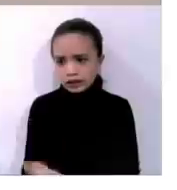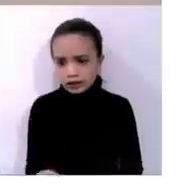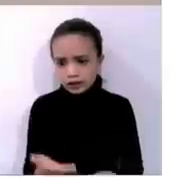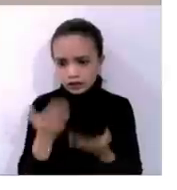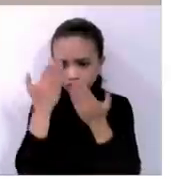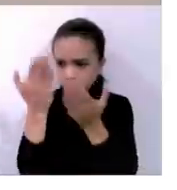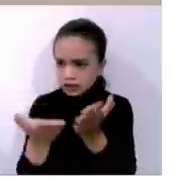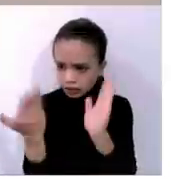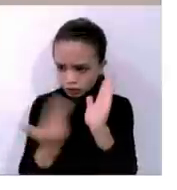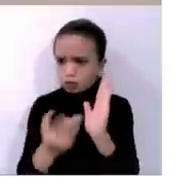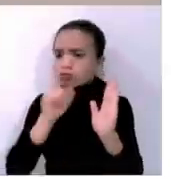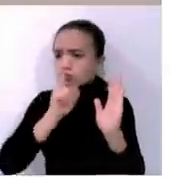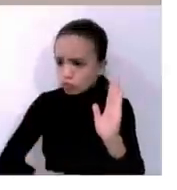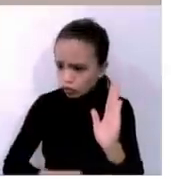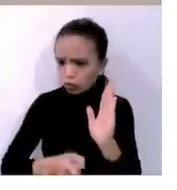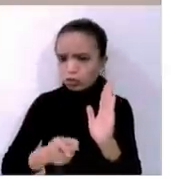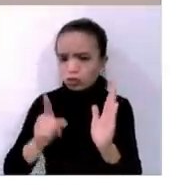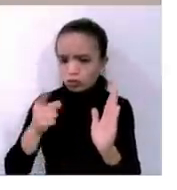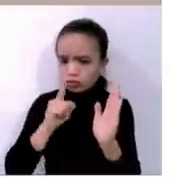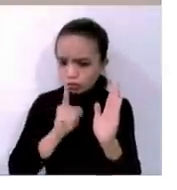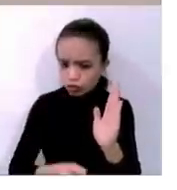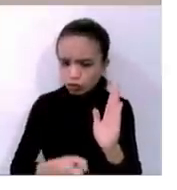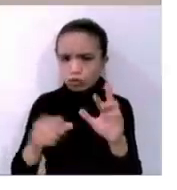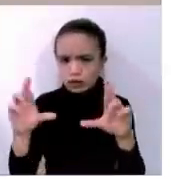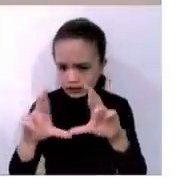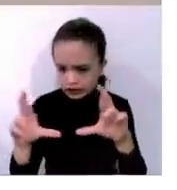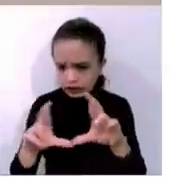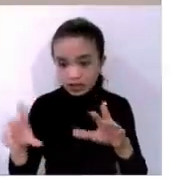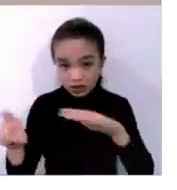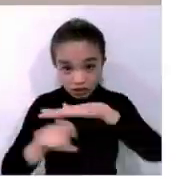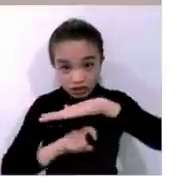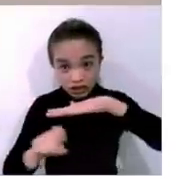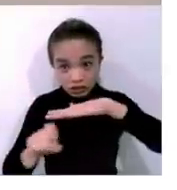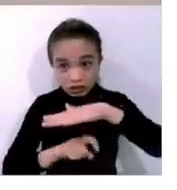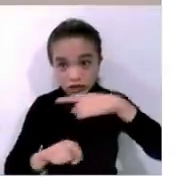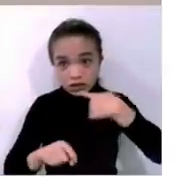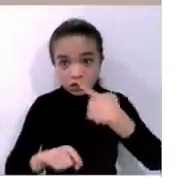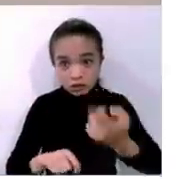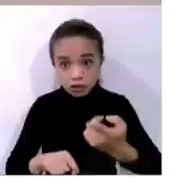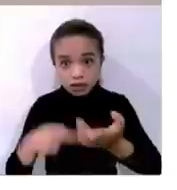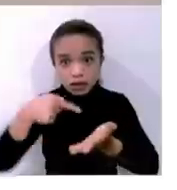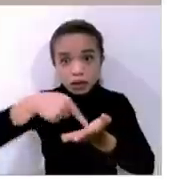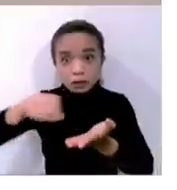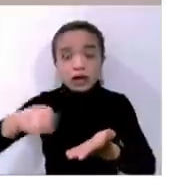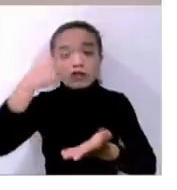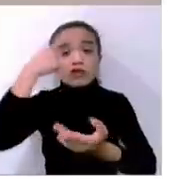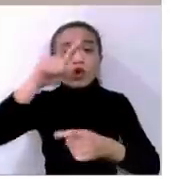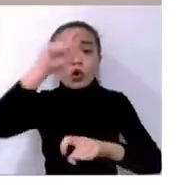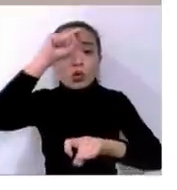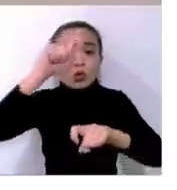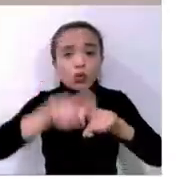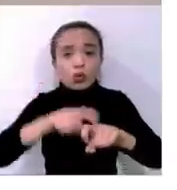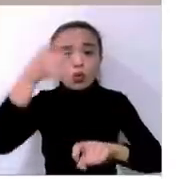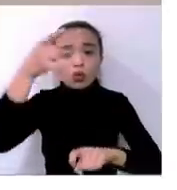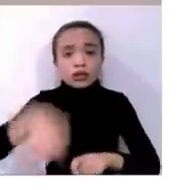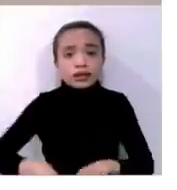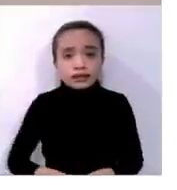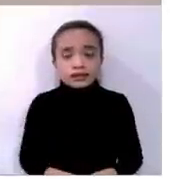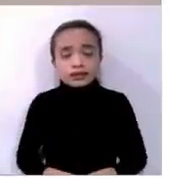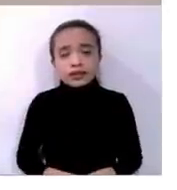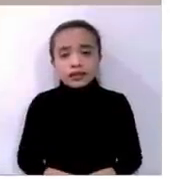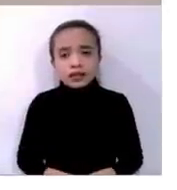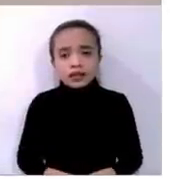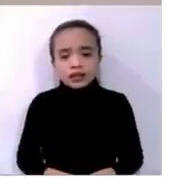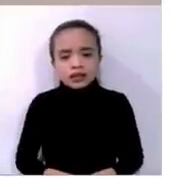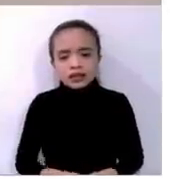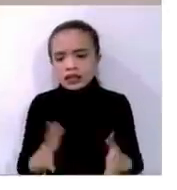true copy of this. That photocopy, it says there it's payment for lease payments. Even